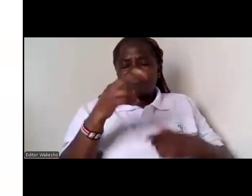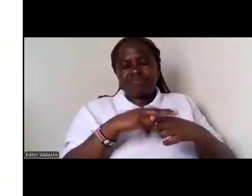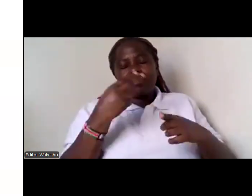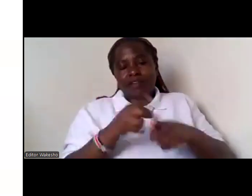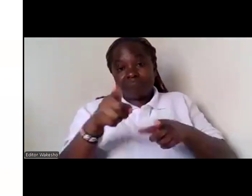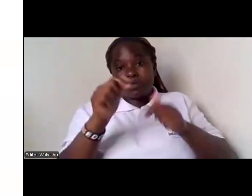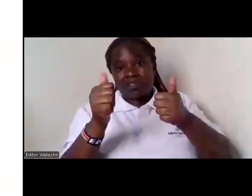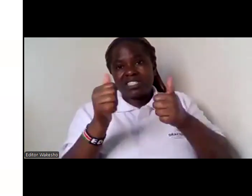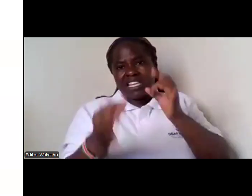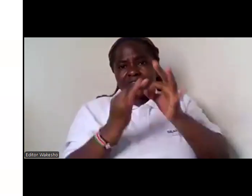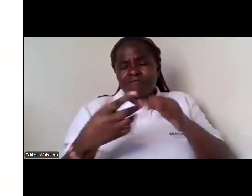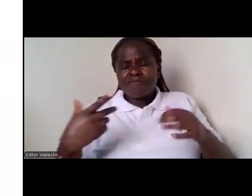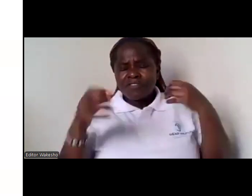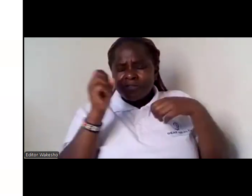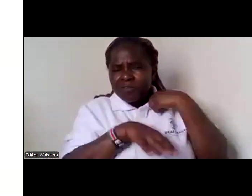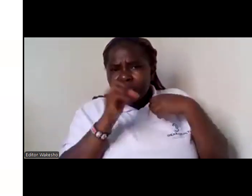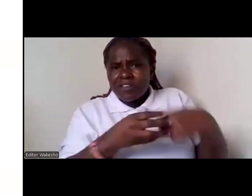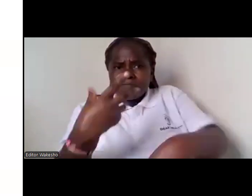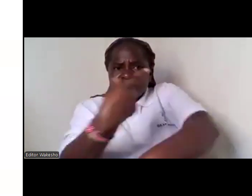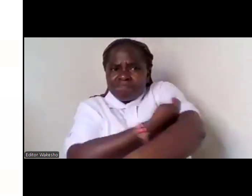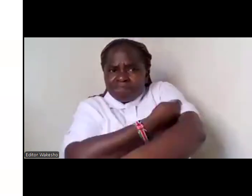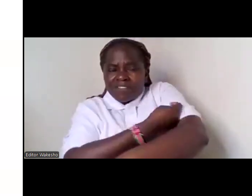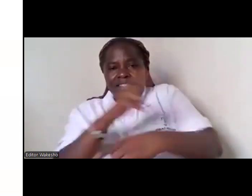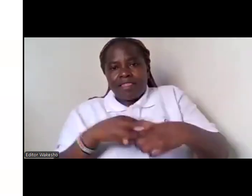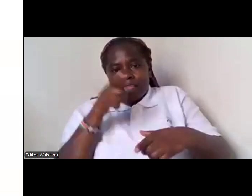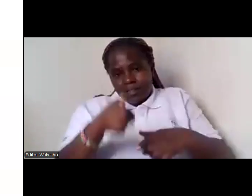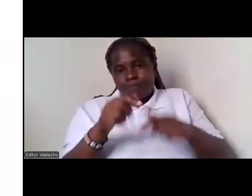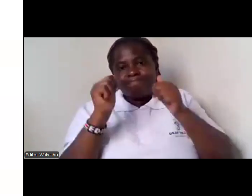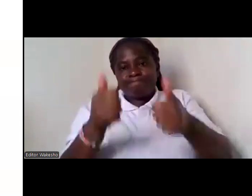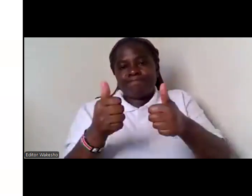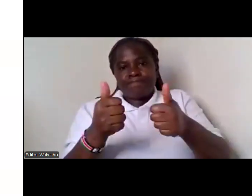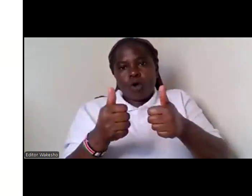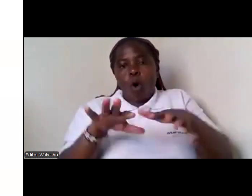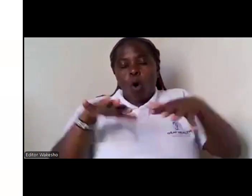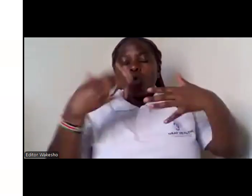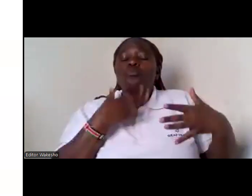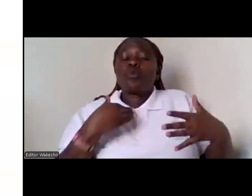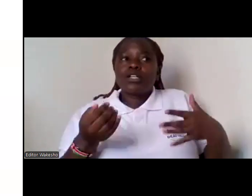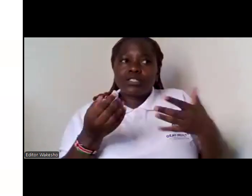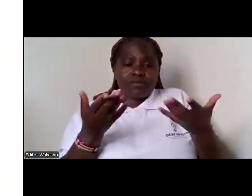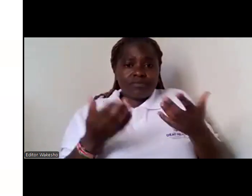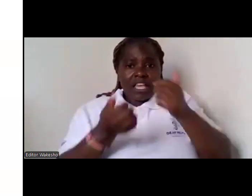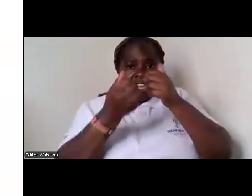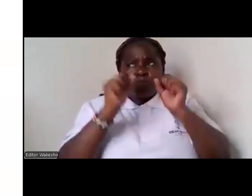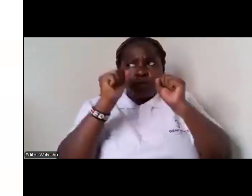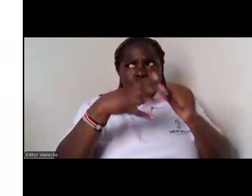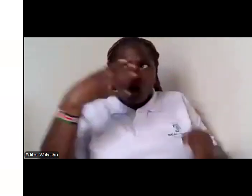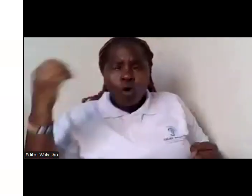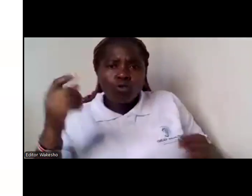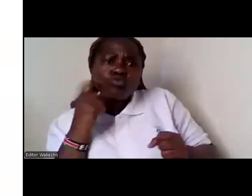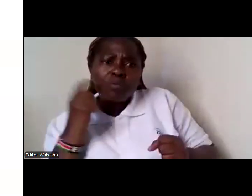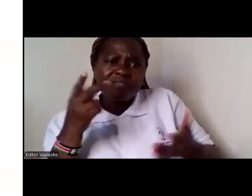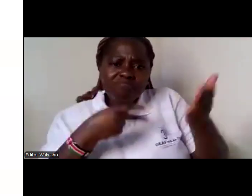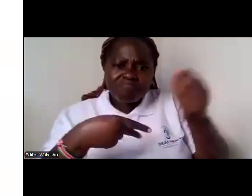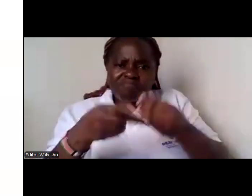injections, or do not want, or they want a method that they can just go to the pharmacy and buy. This is something that you can just go